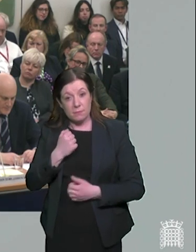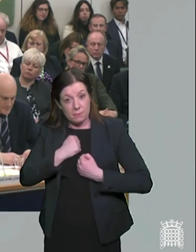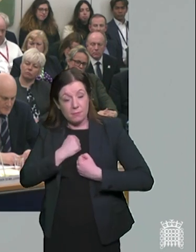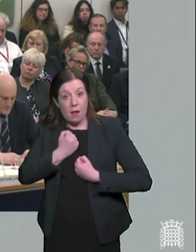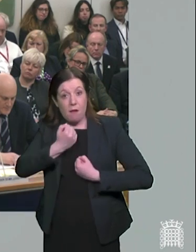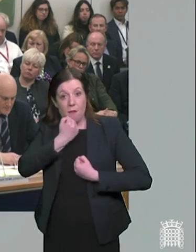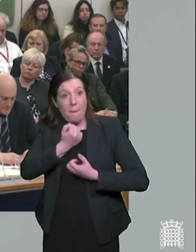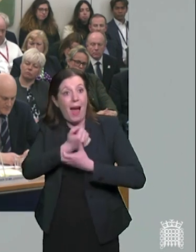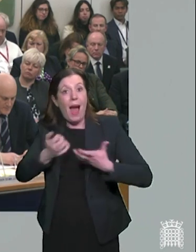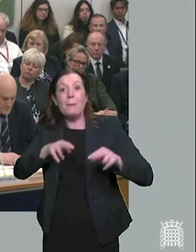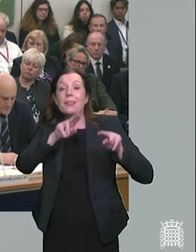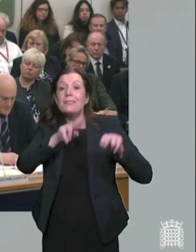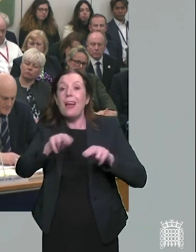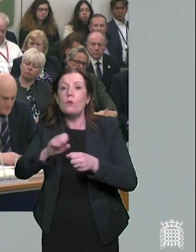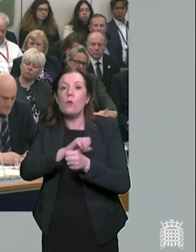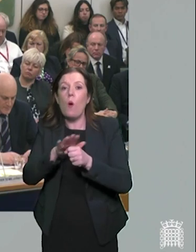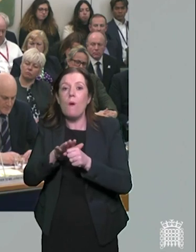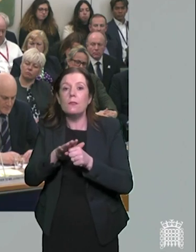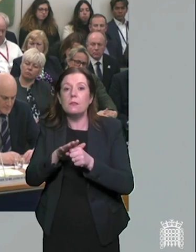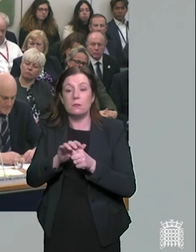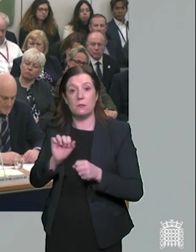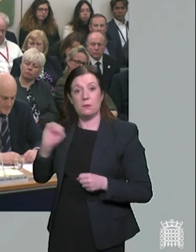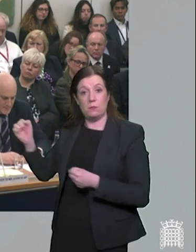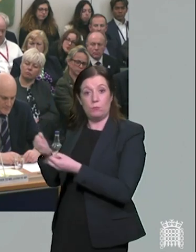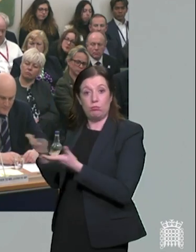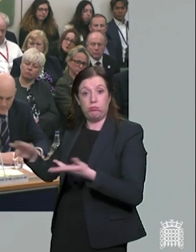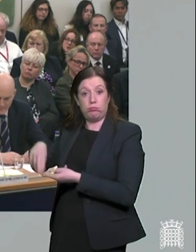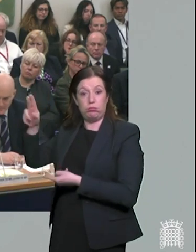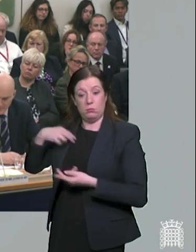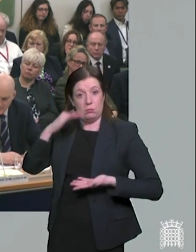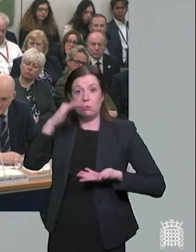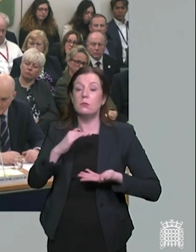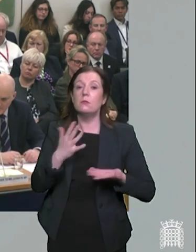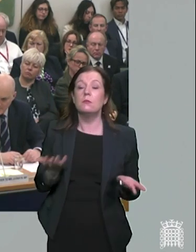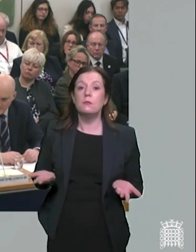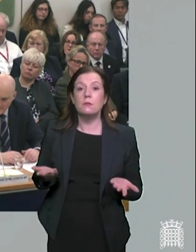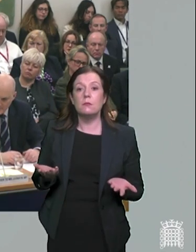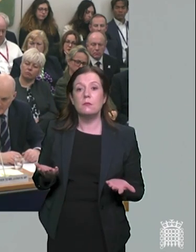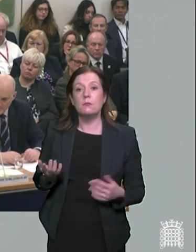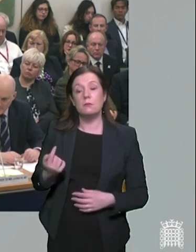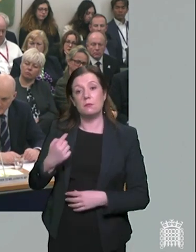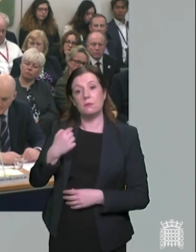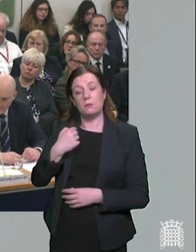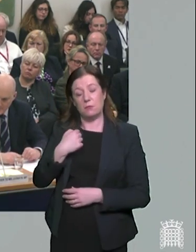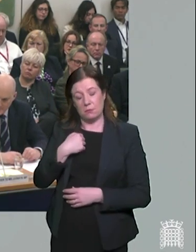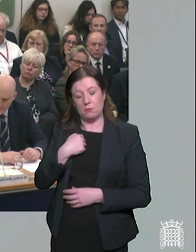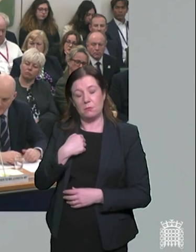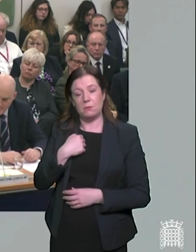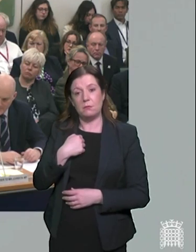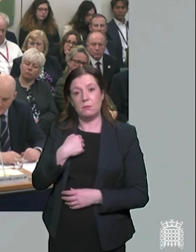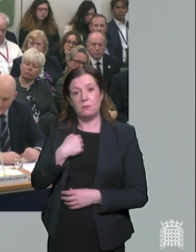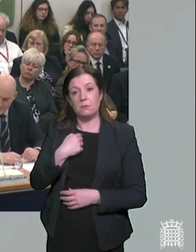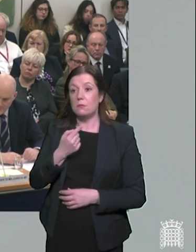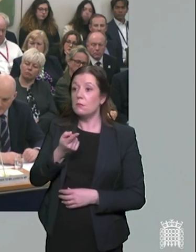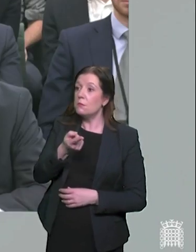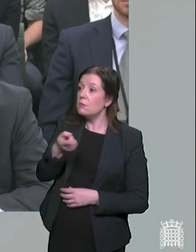mortality rate than many other comparable countries. I am proud to have known and worked